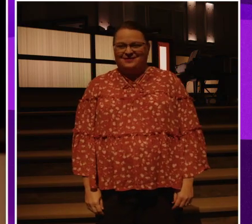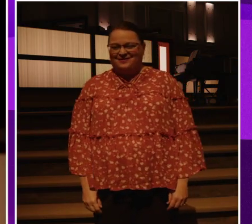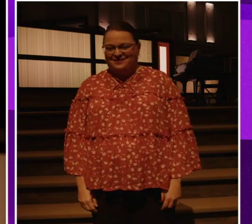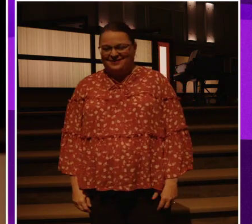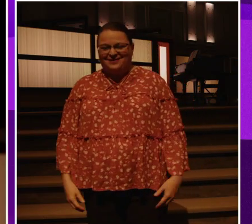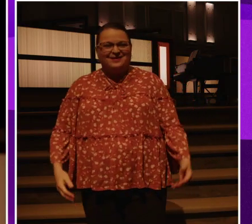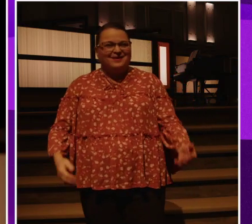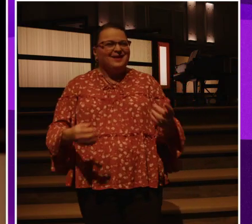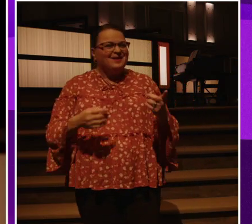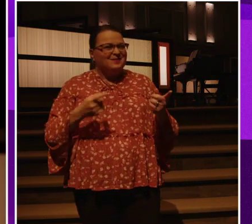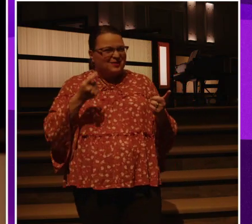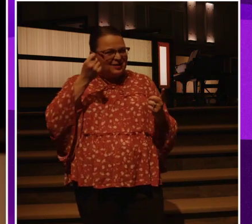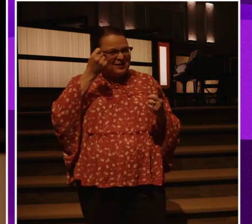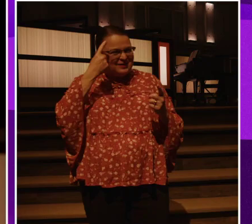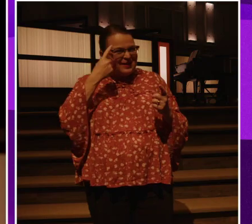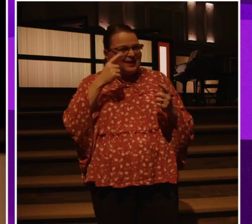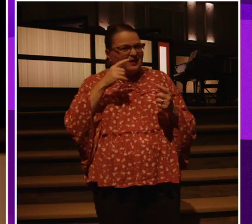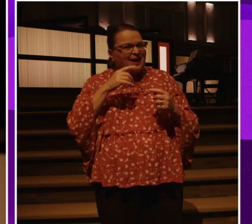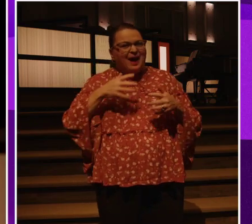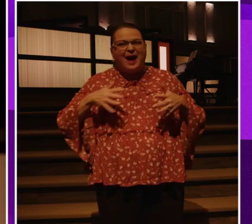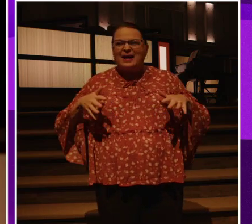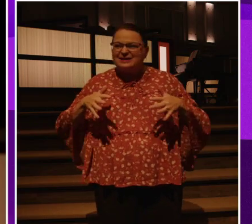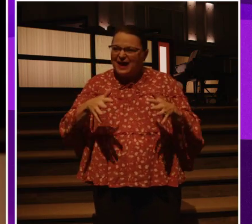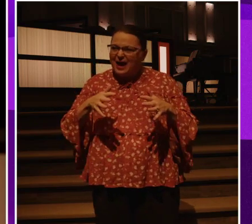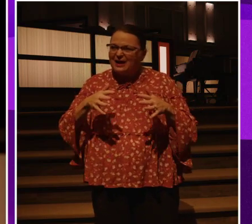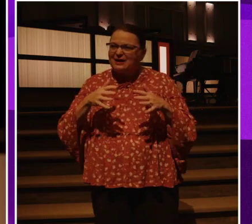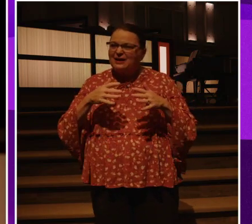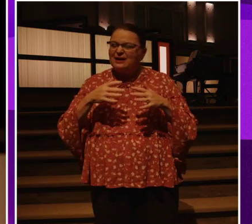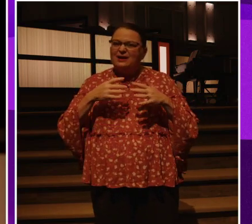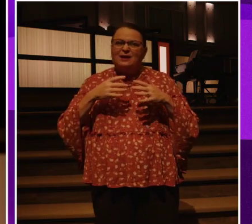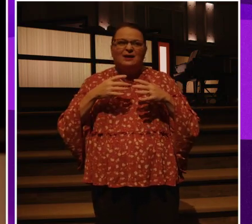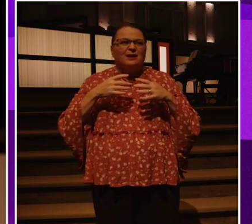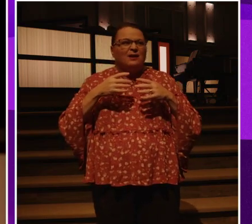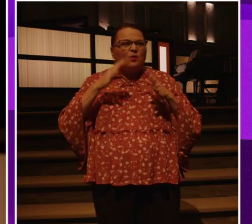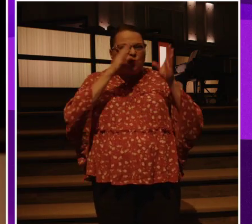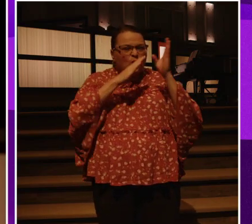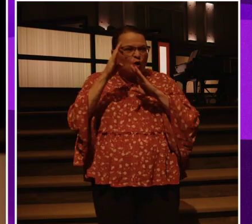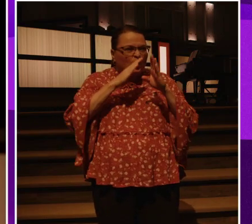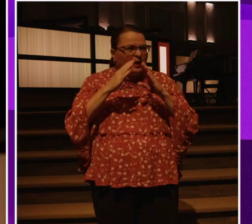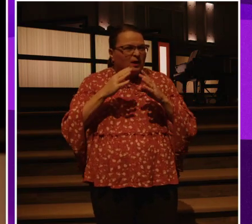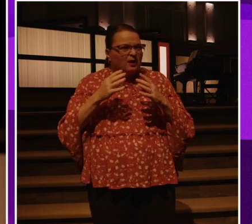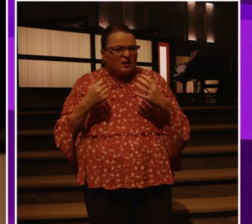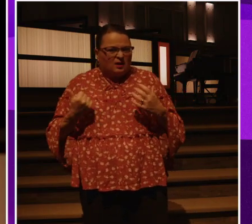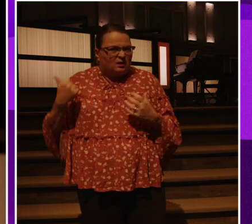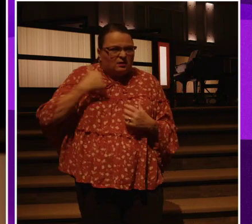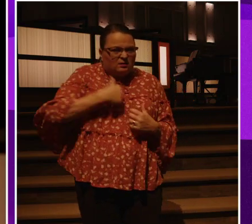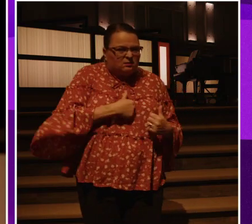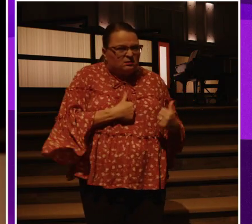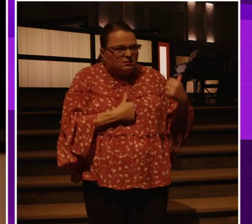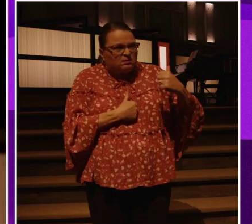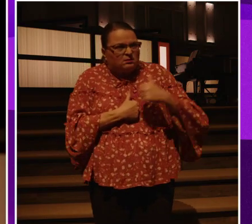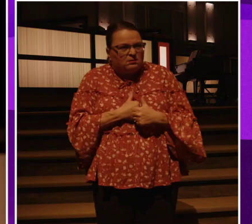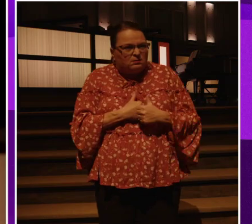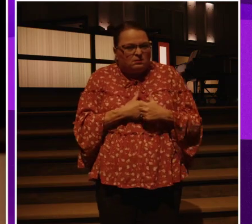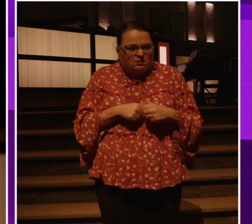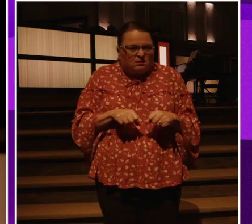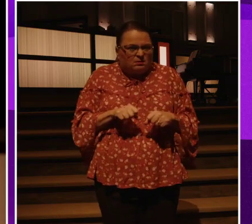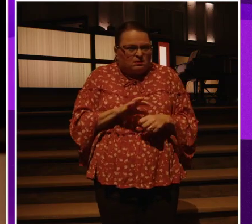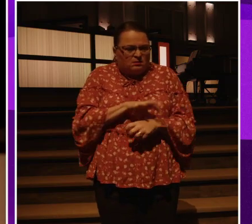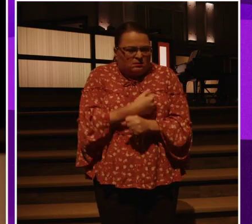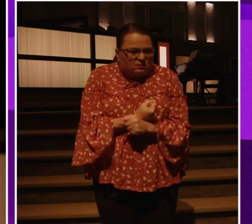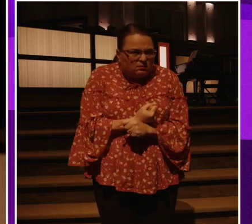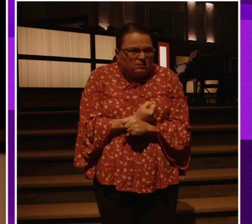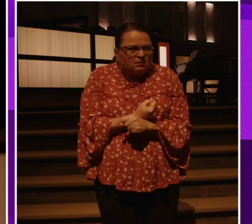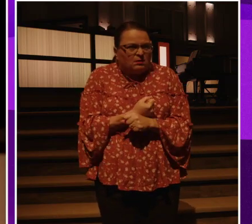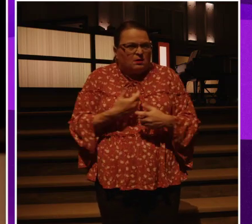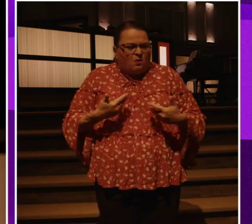Do you not realize that that's what anxiety does to you? It ties you up. It weights you